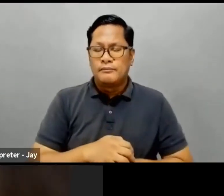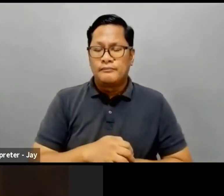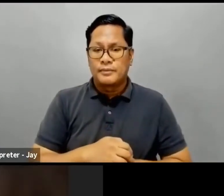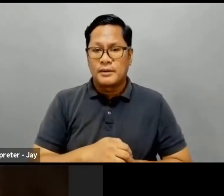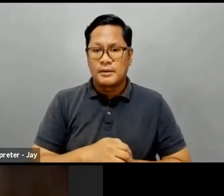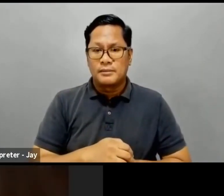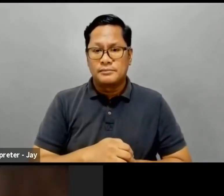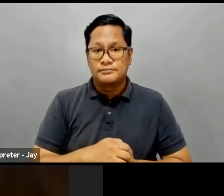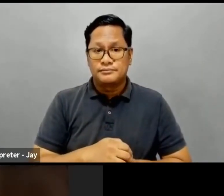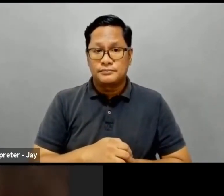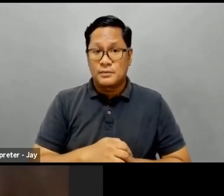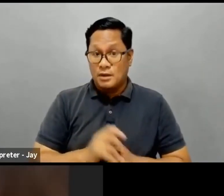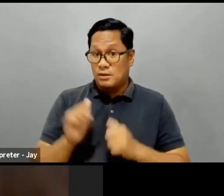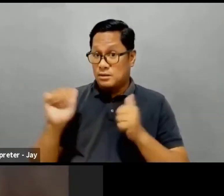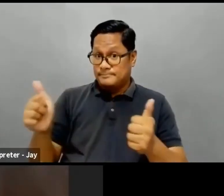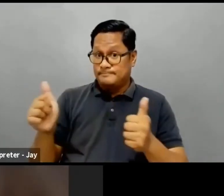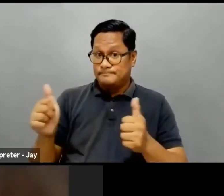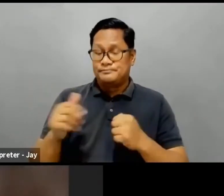Okay.